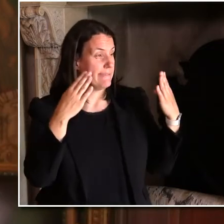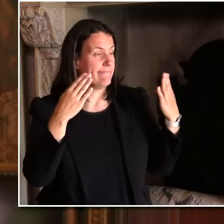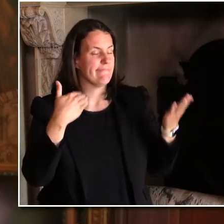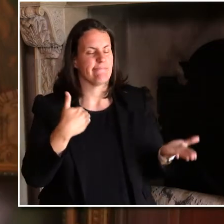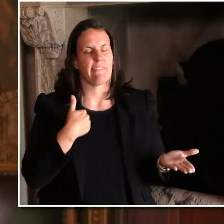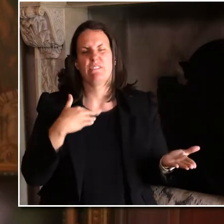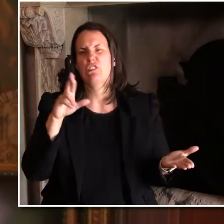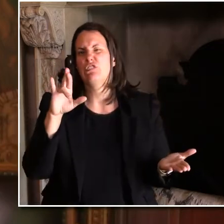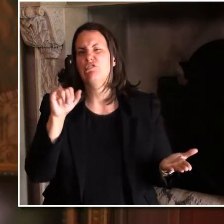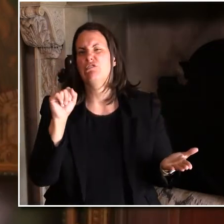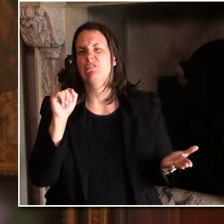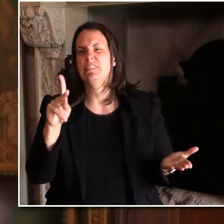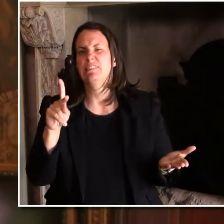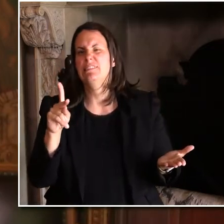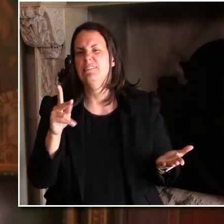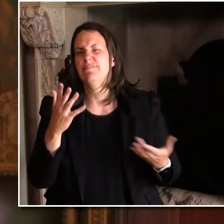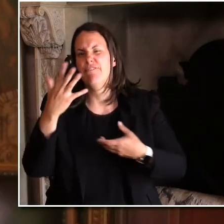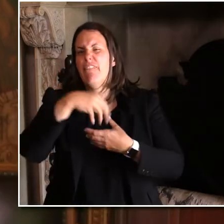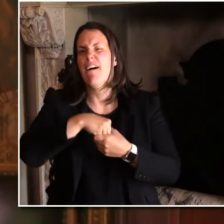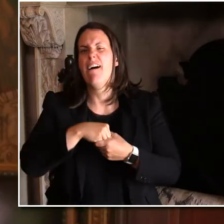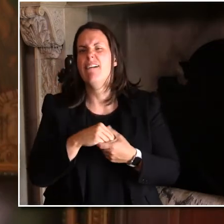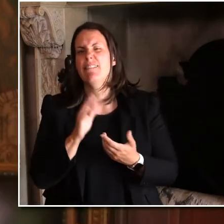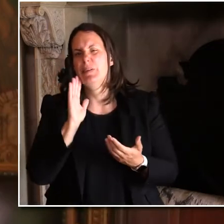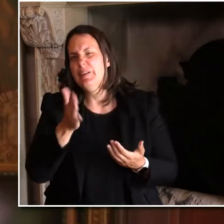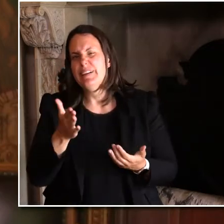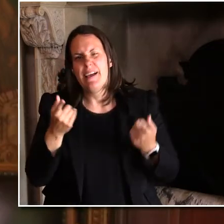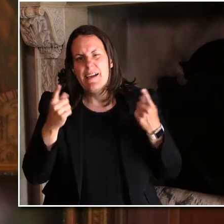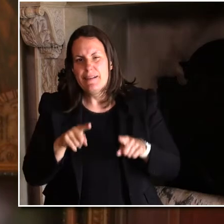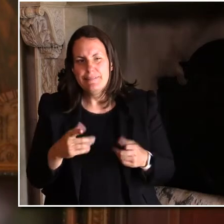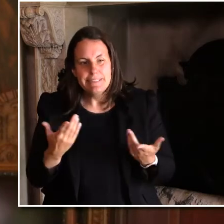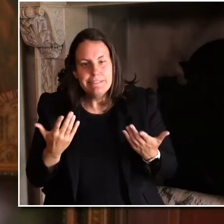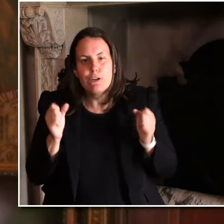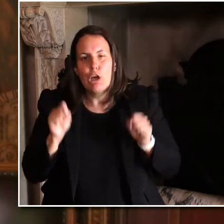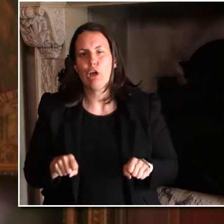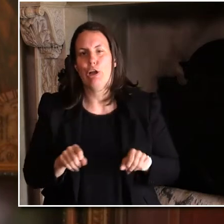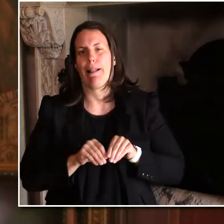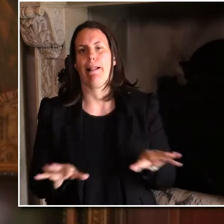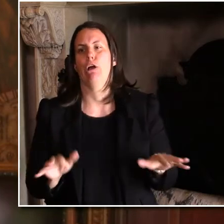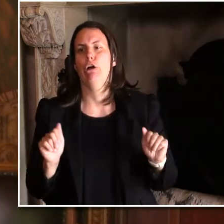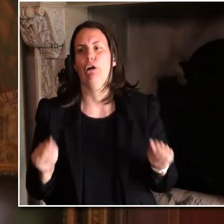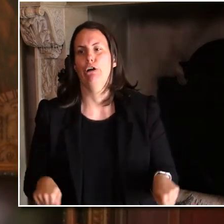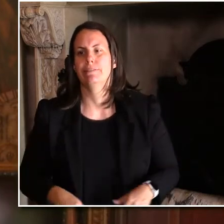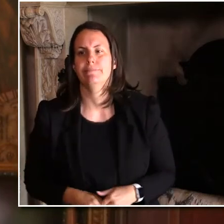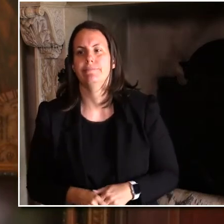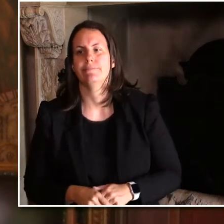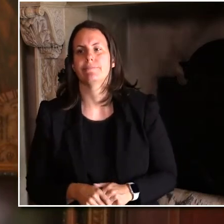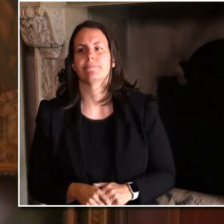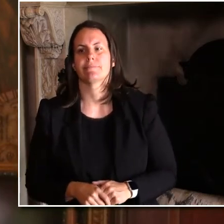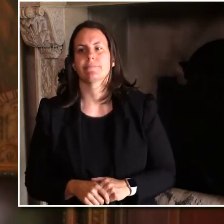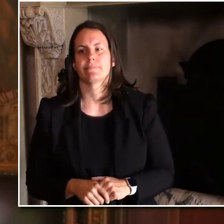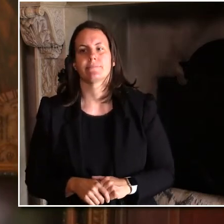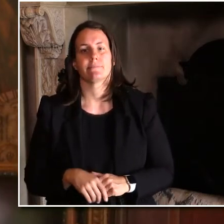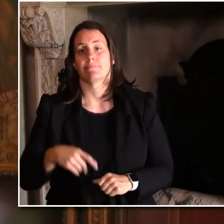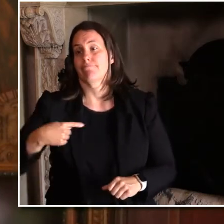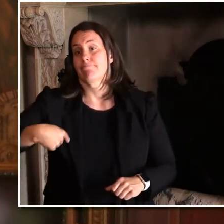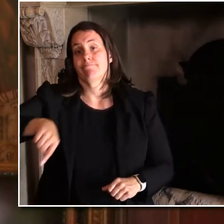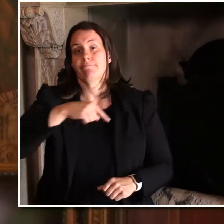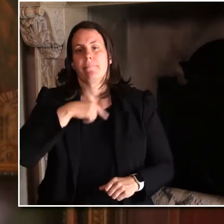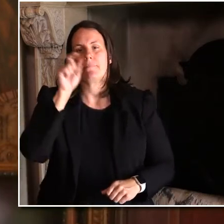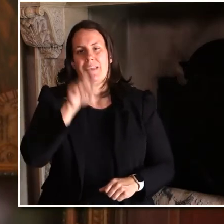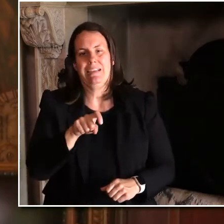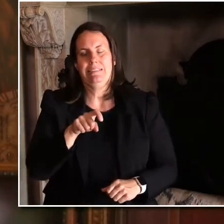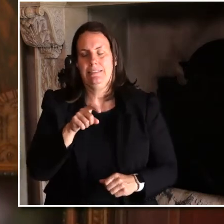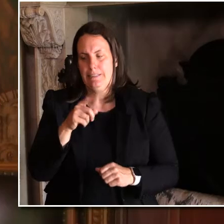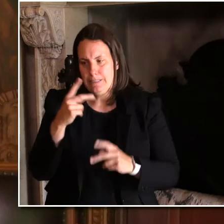happen. I think the other strategy that we're really working for is the better we can do containment this summer,